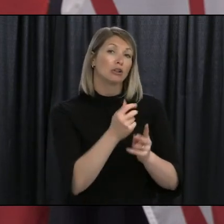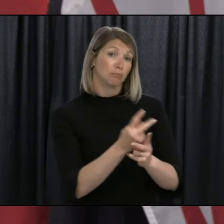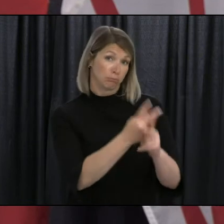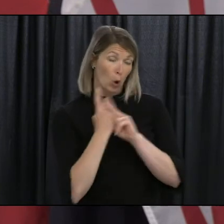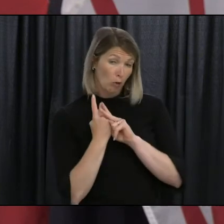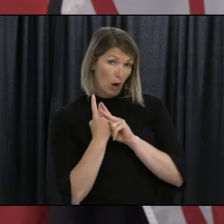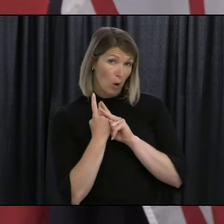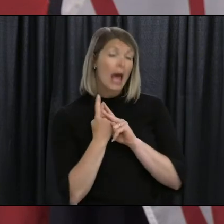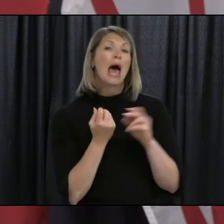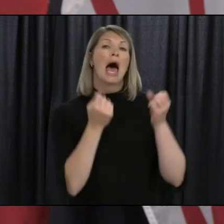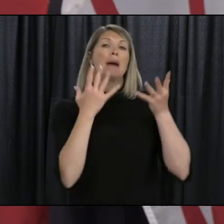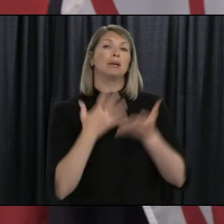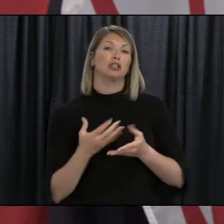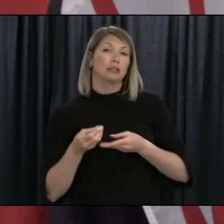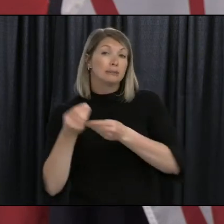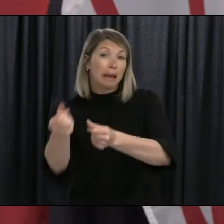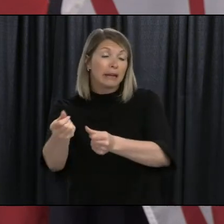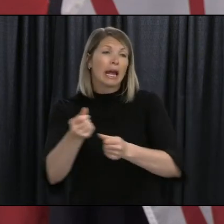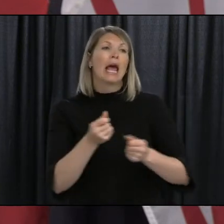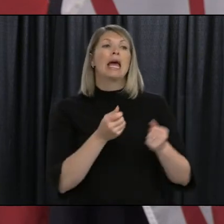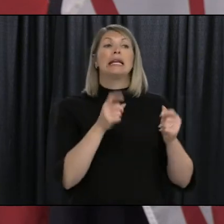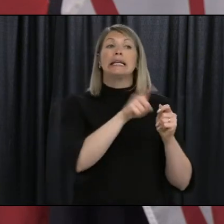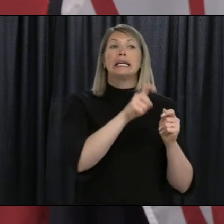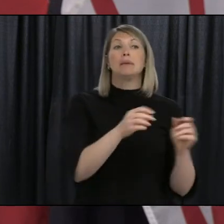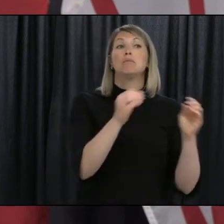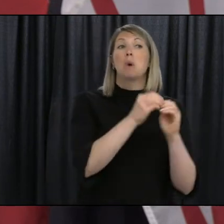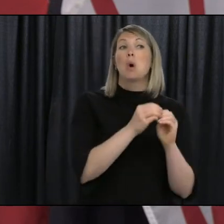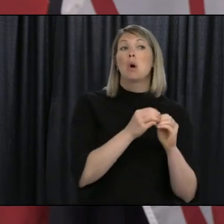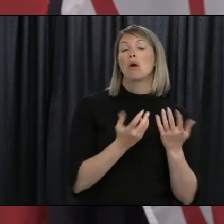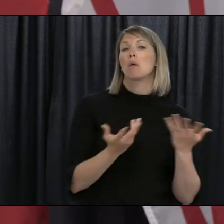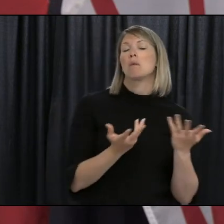more borrowing on top of the $2 billion? So far, we've